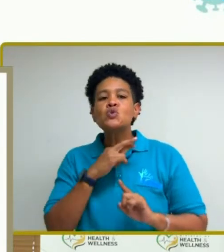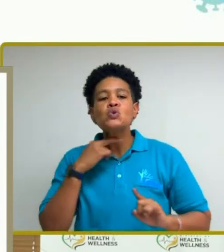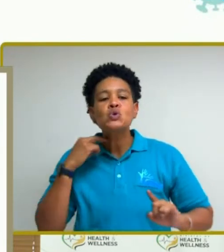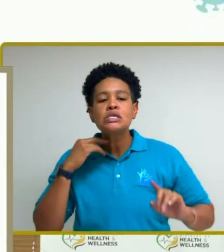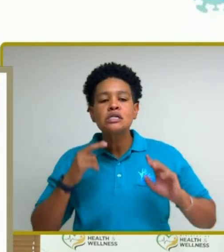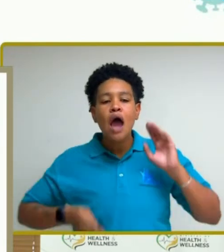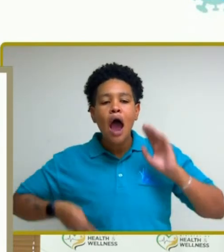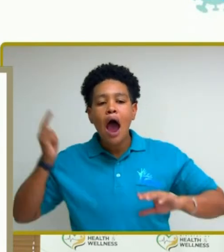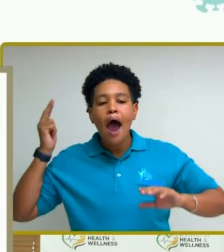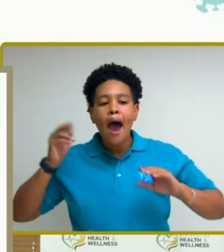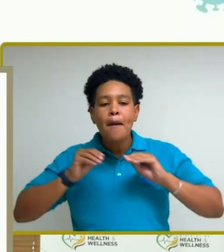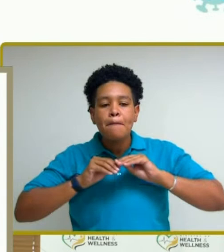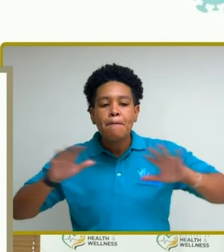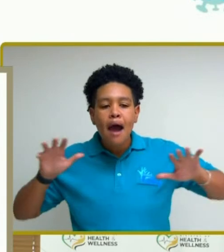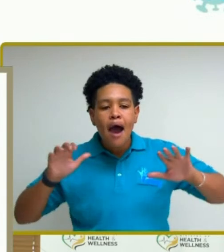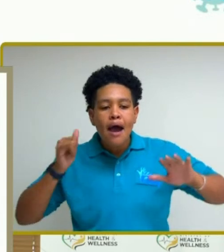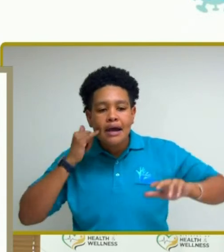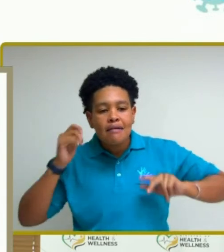of persons